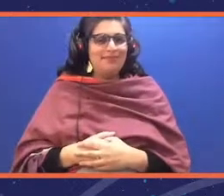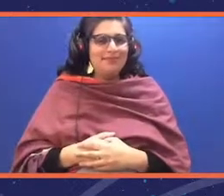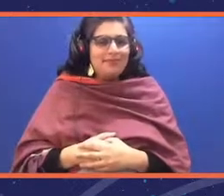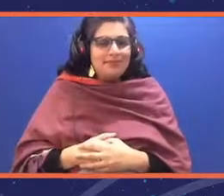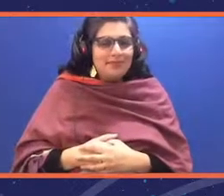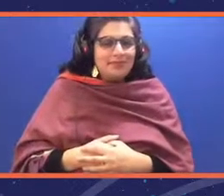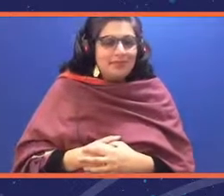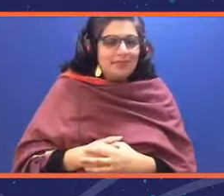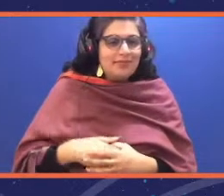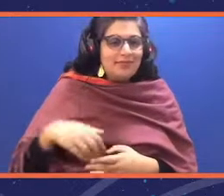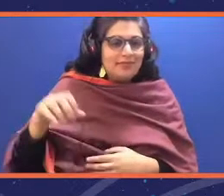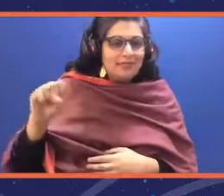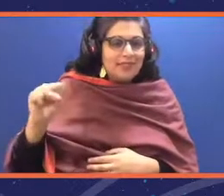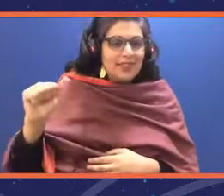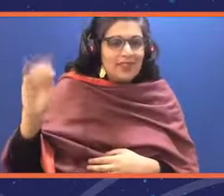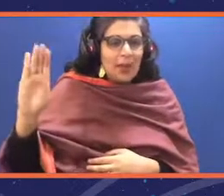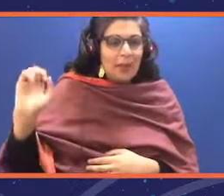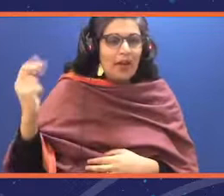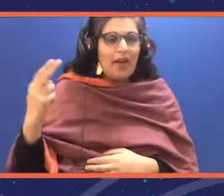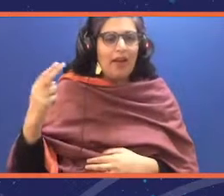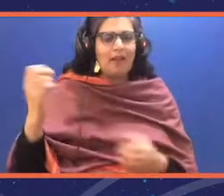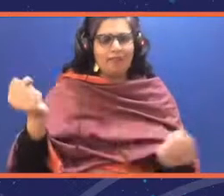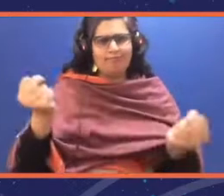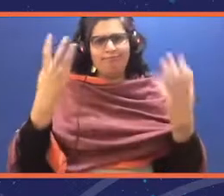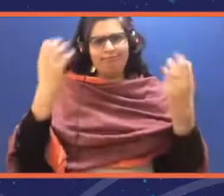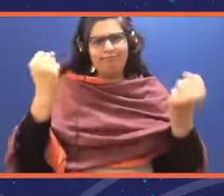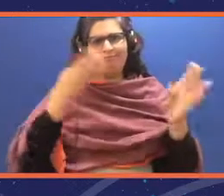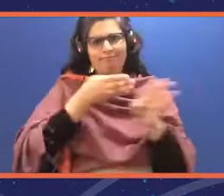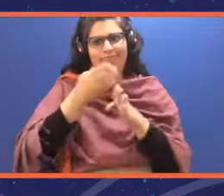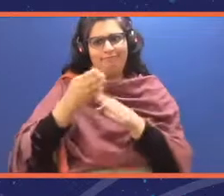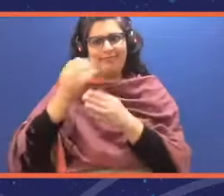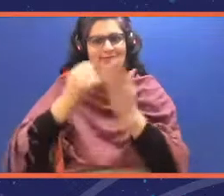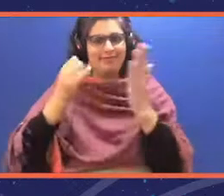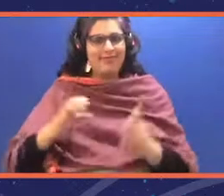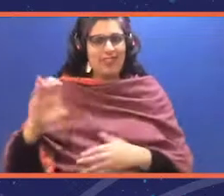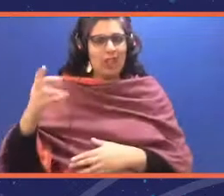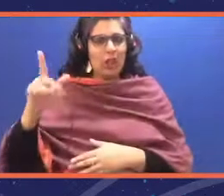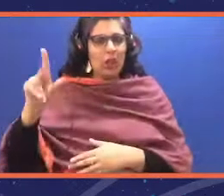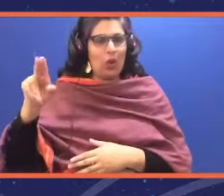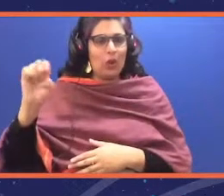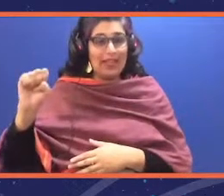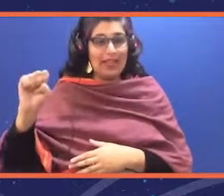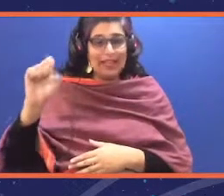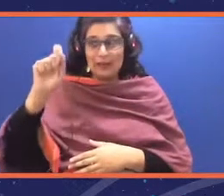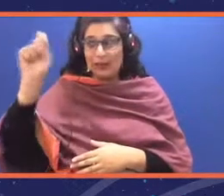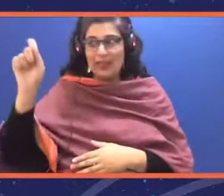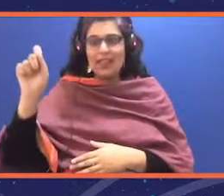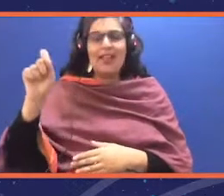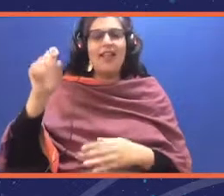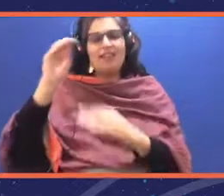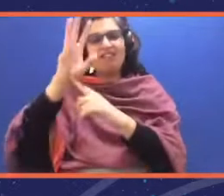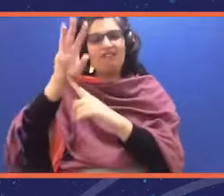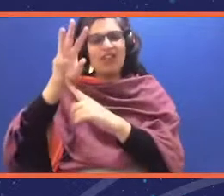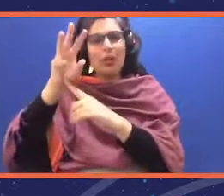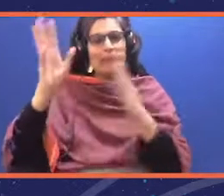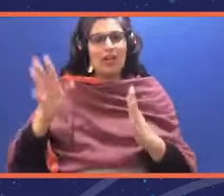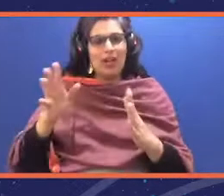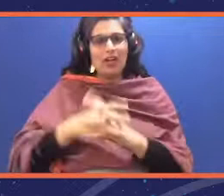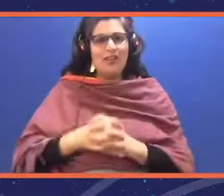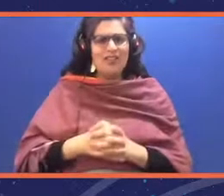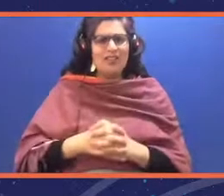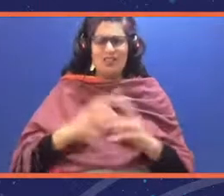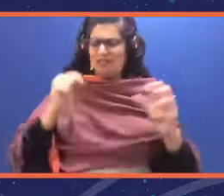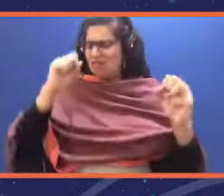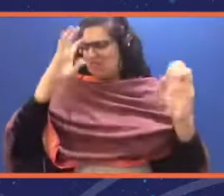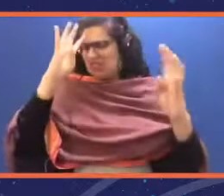Sabah is a multidisciplinary artist, and Chloe is a filmmaker. So all of these amazing creatives I got a chance to talk